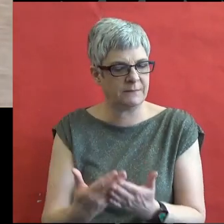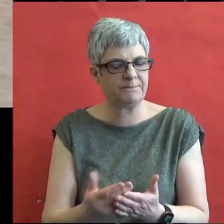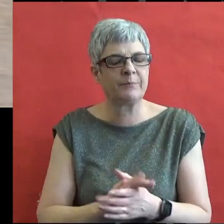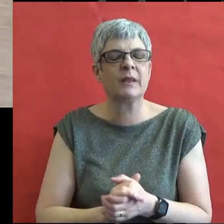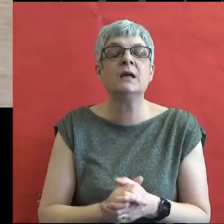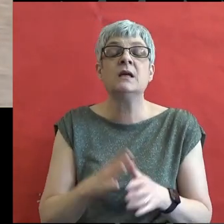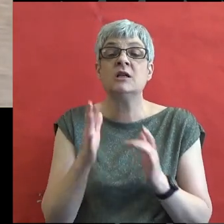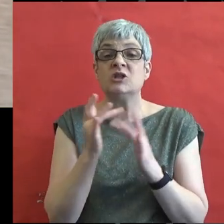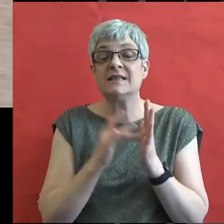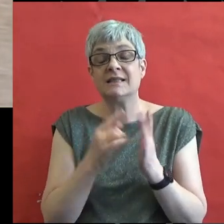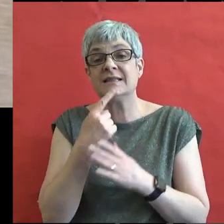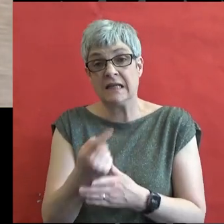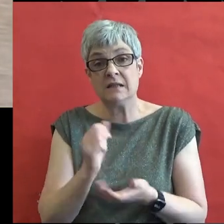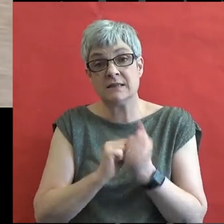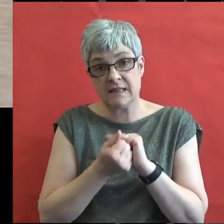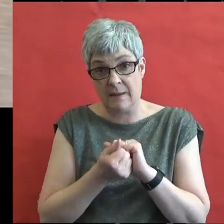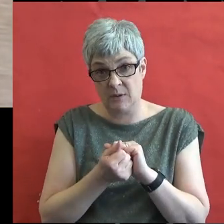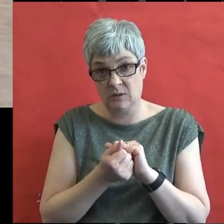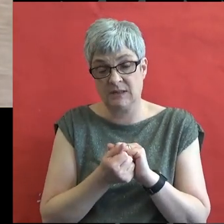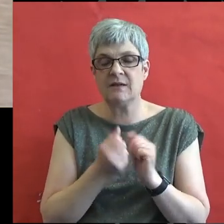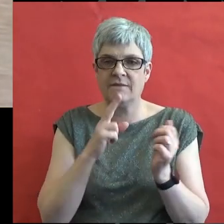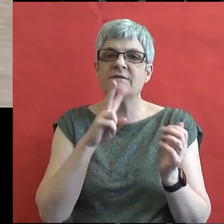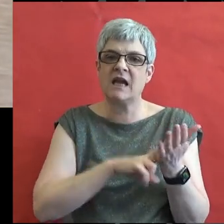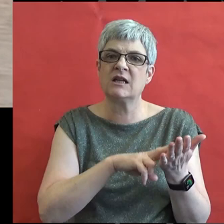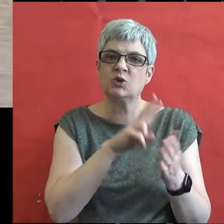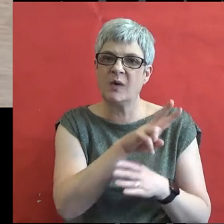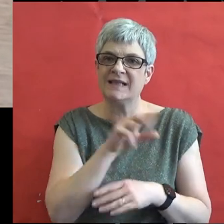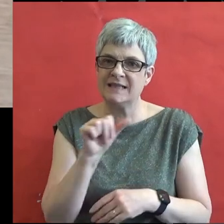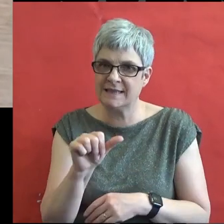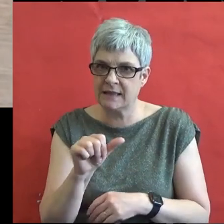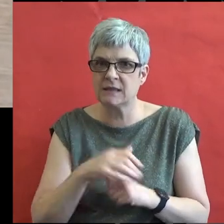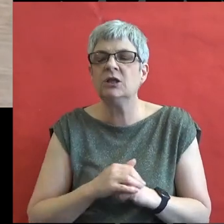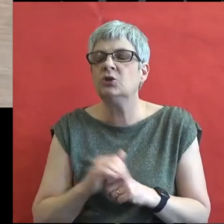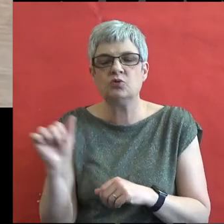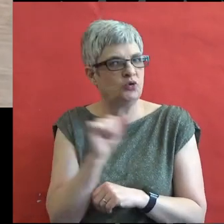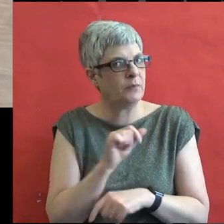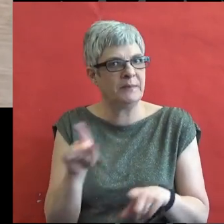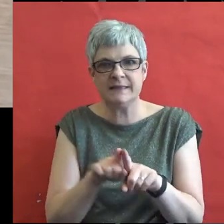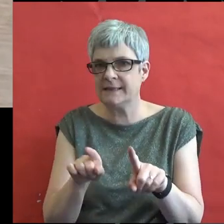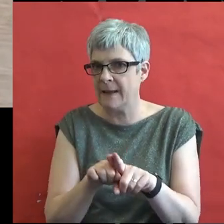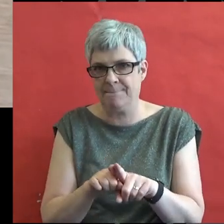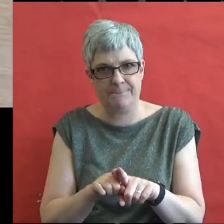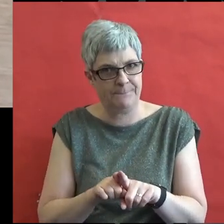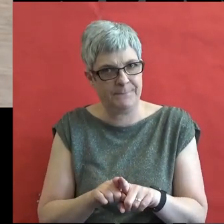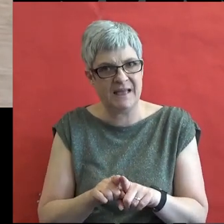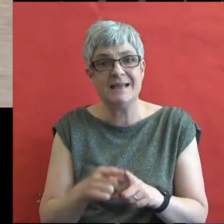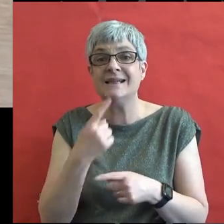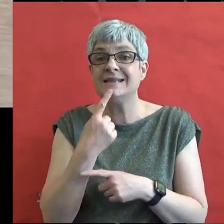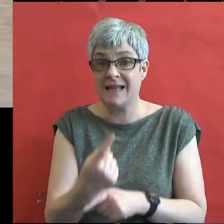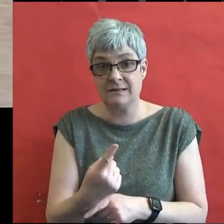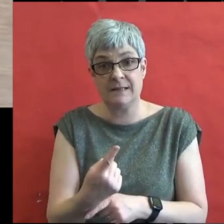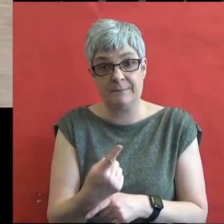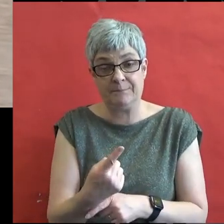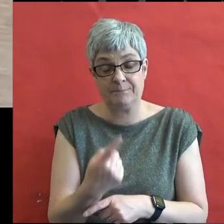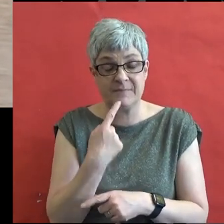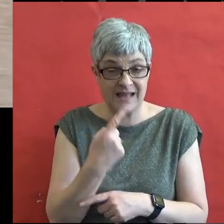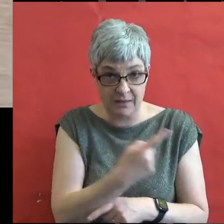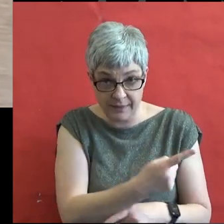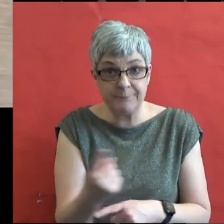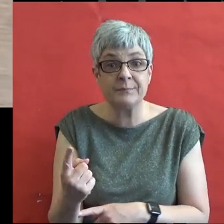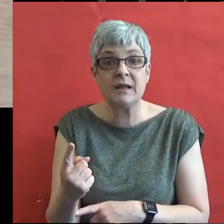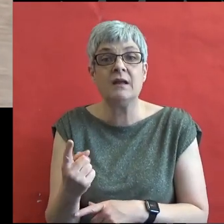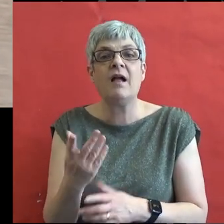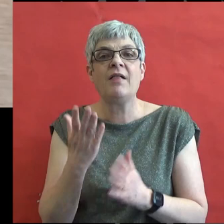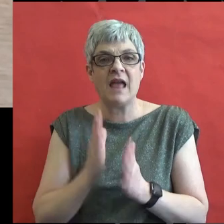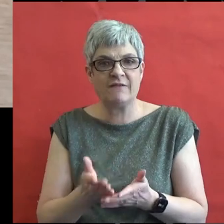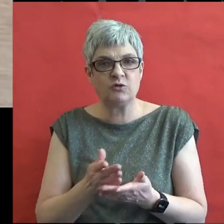his disciples in verse 26, "You are not to be like that." He tells them they have to turn the